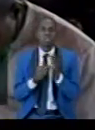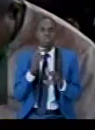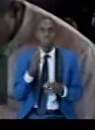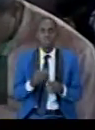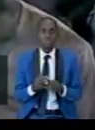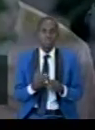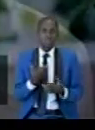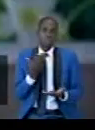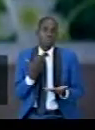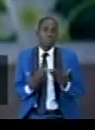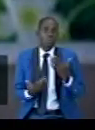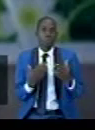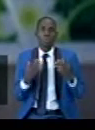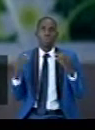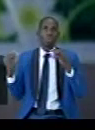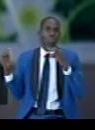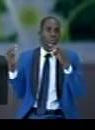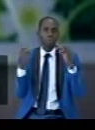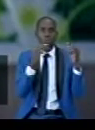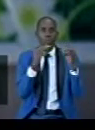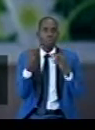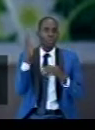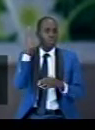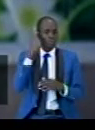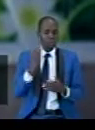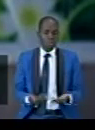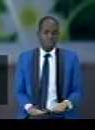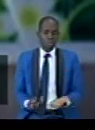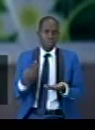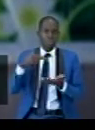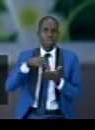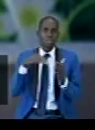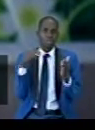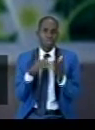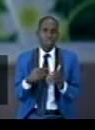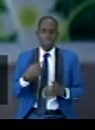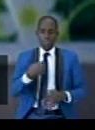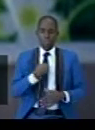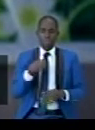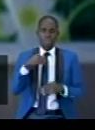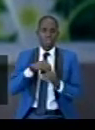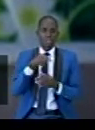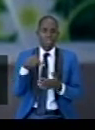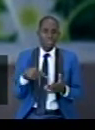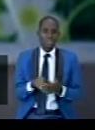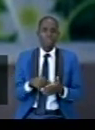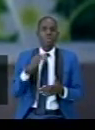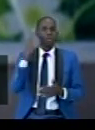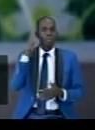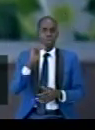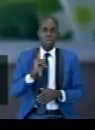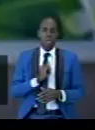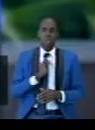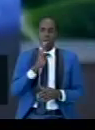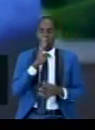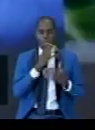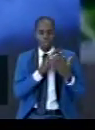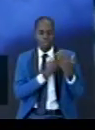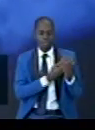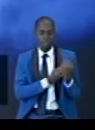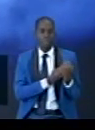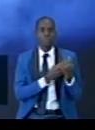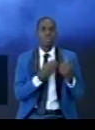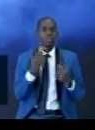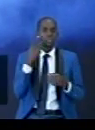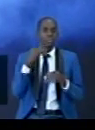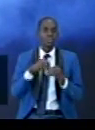war shall rise against me, in this will I be confident. And then it tells us in verse